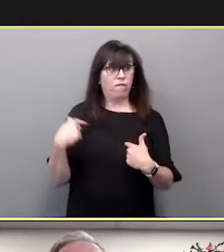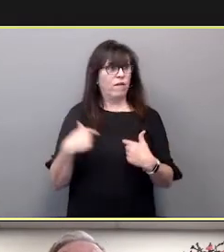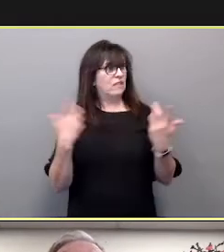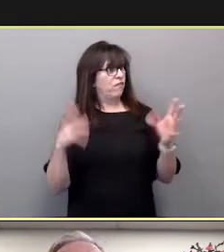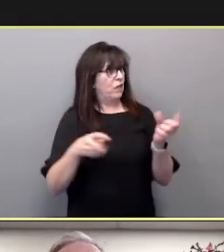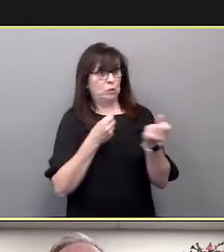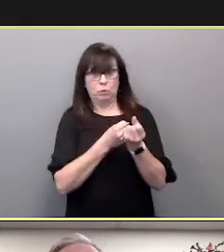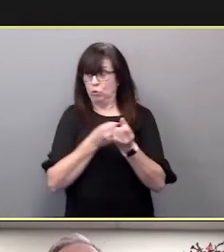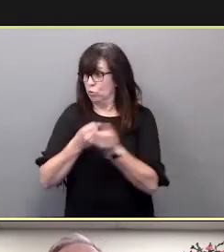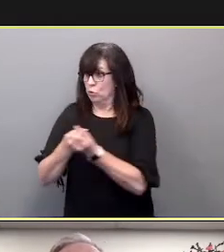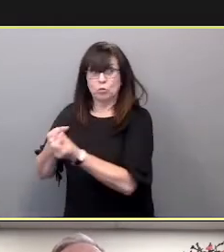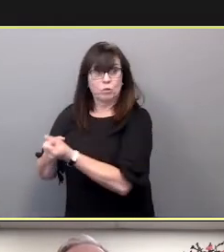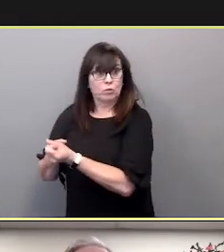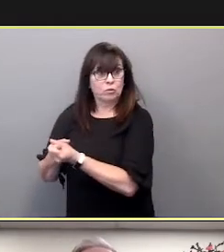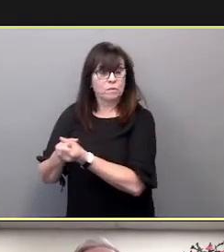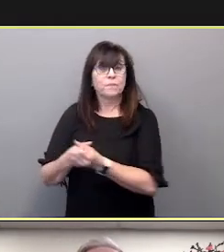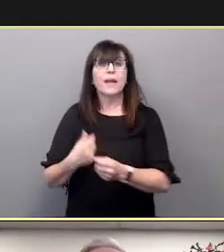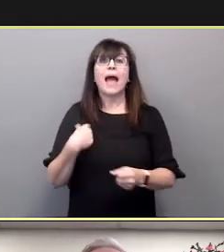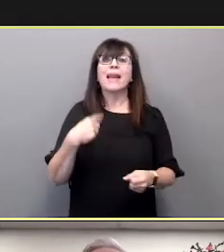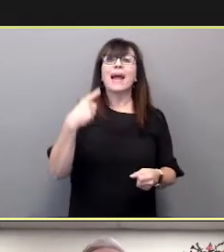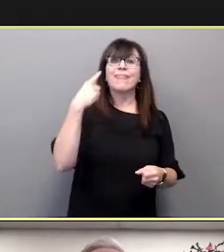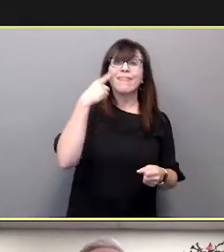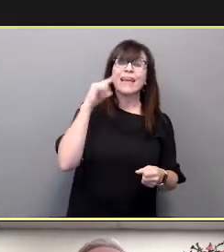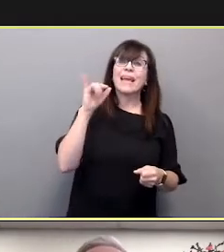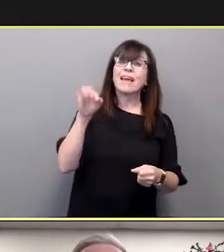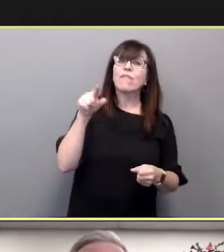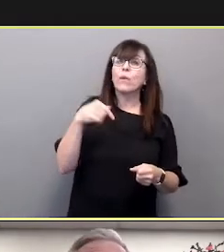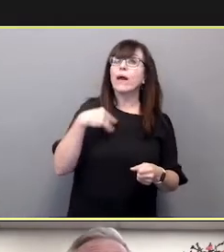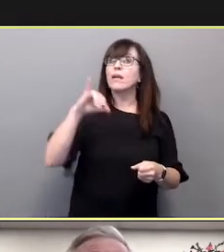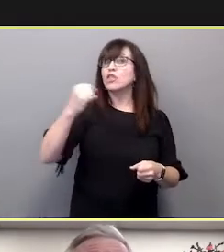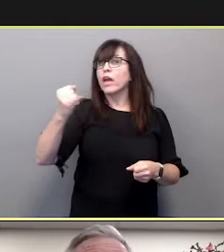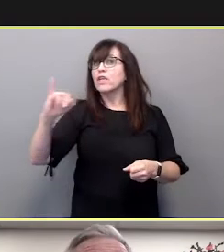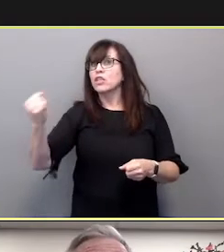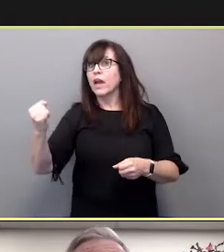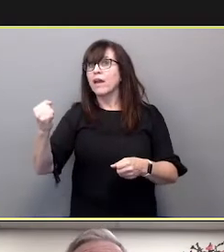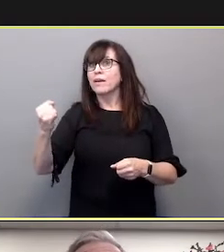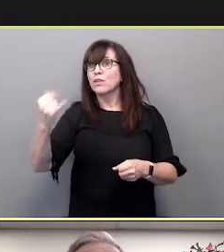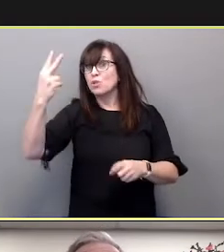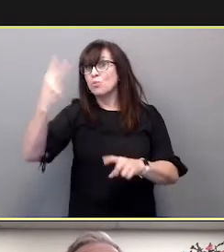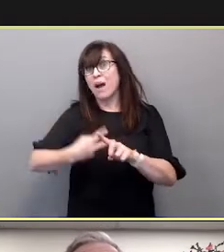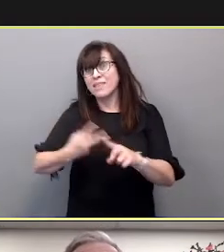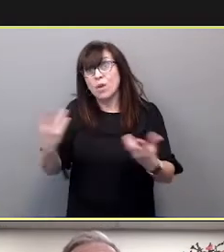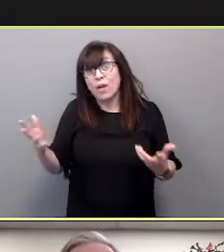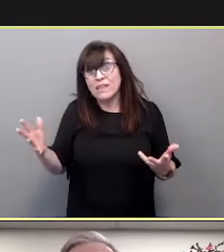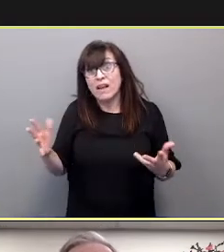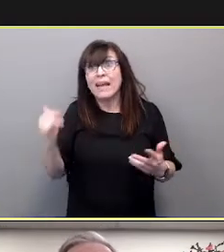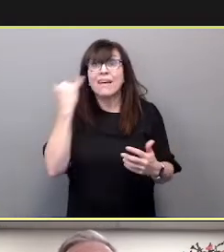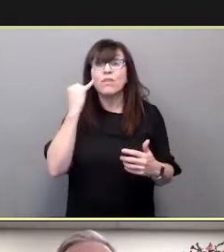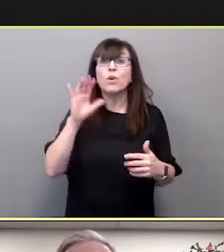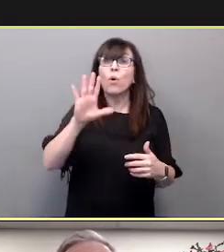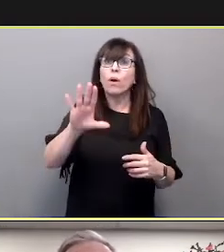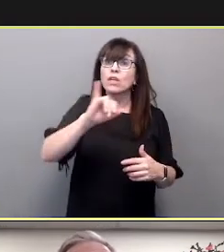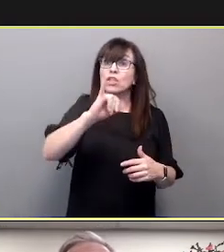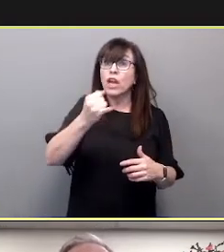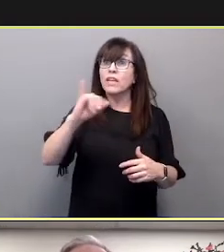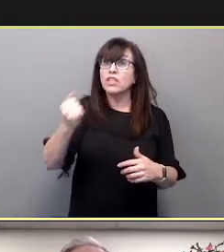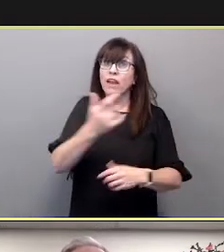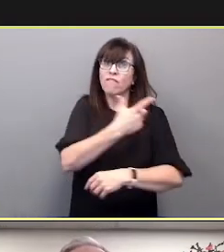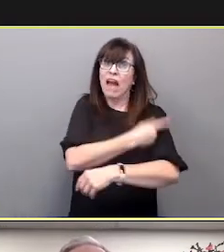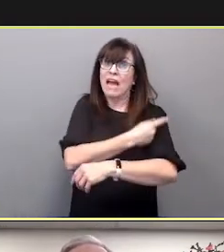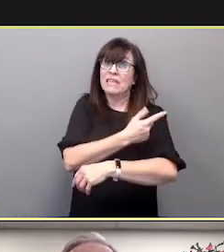think, and then if you got a J&J, it's only 2 months. So if you got your J&J